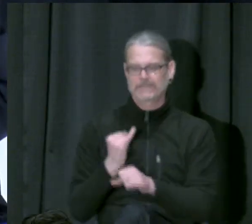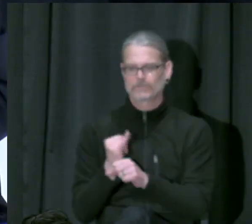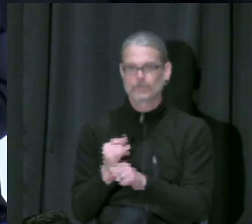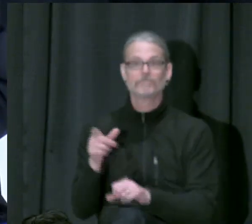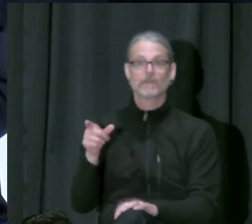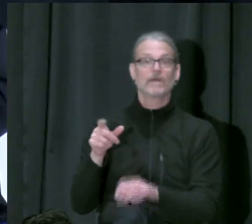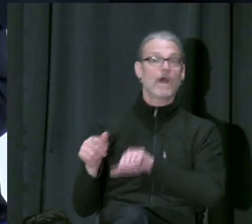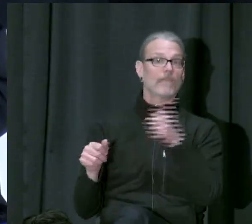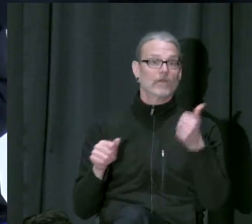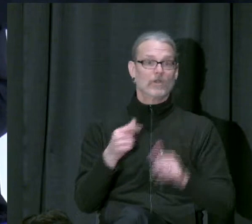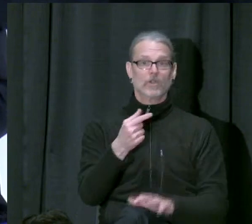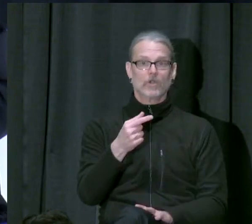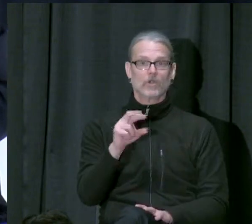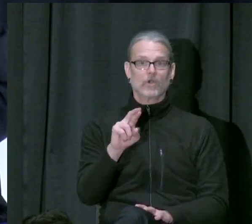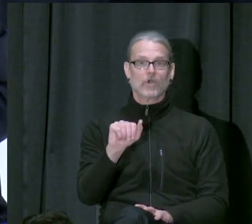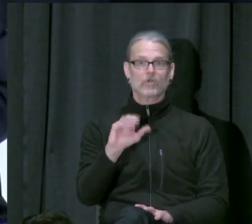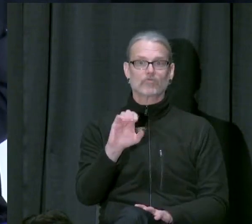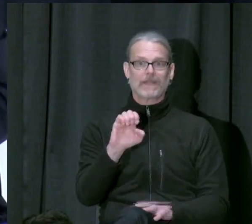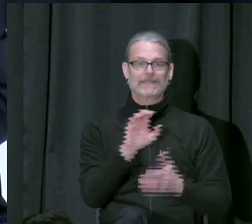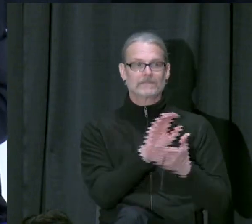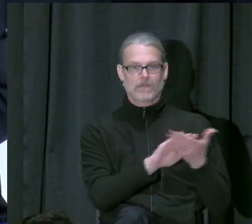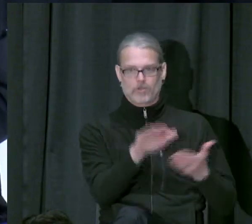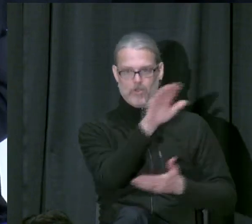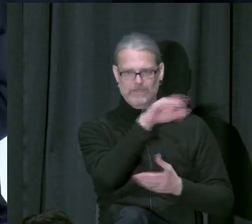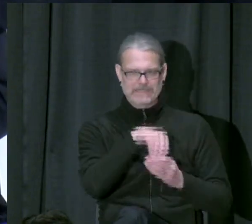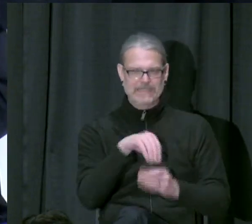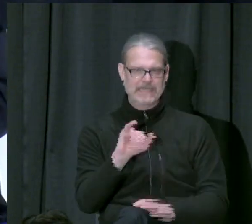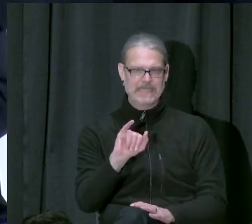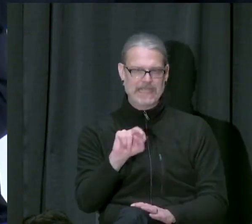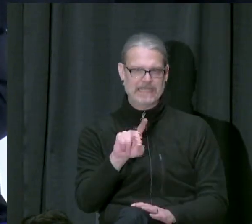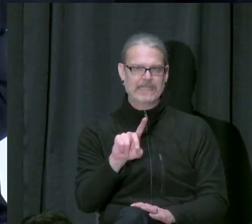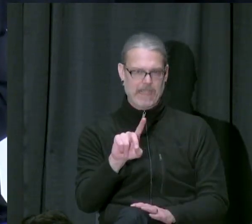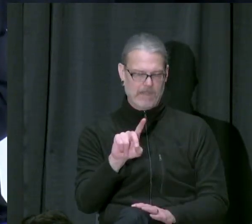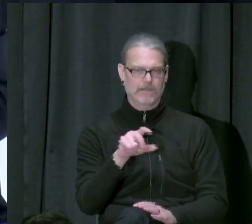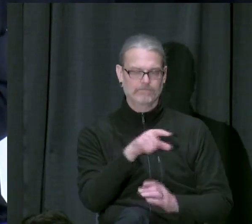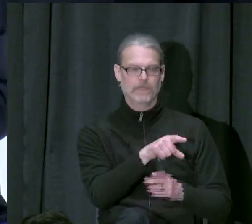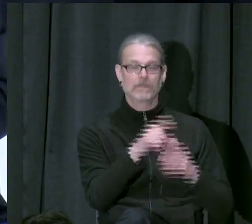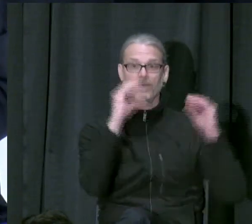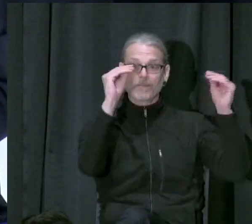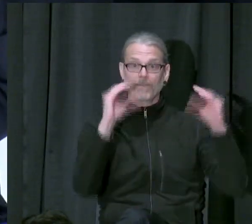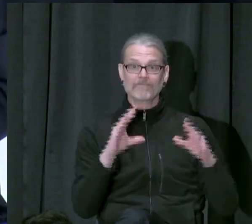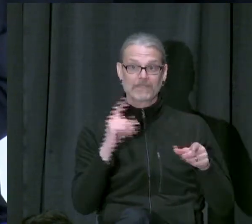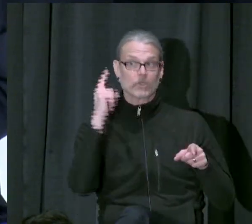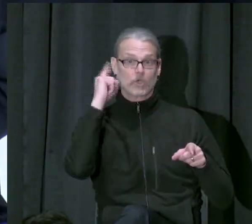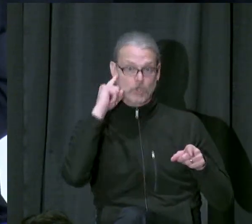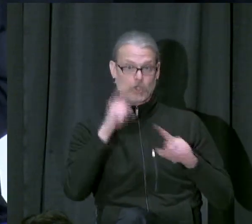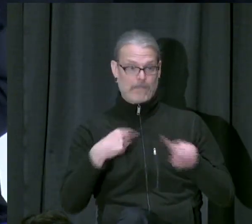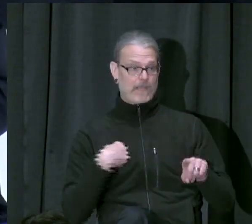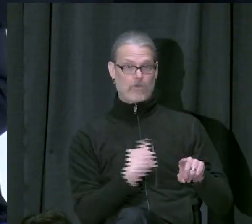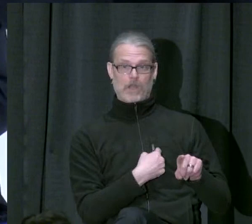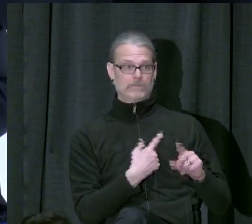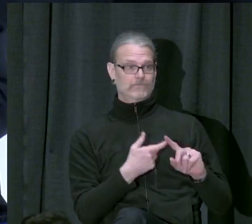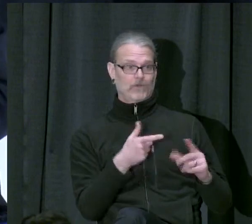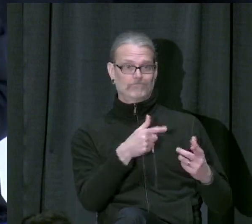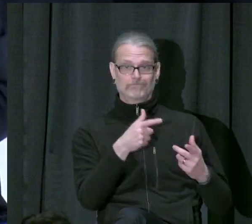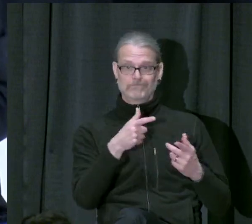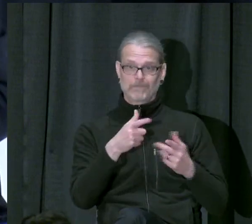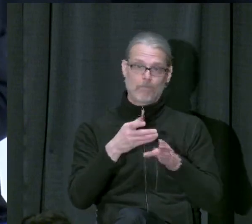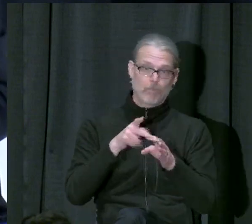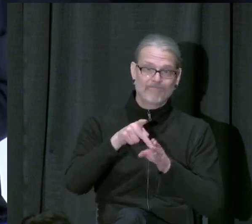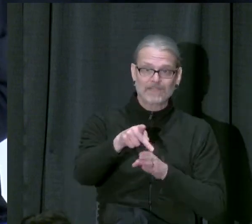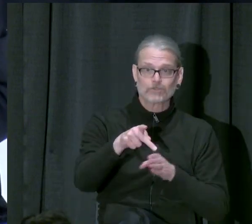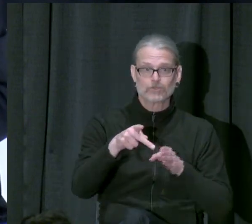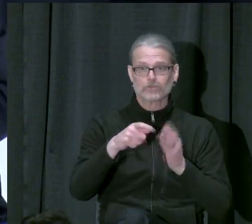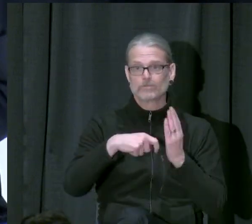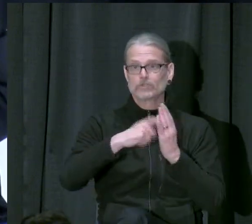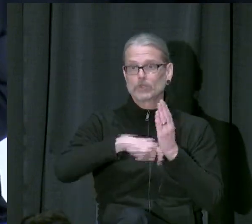Grace College in Indiana, and the professor there actually heard of us through just some professional journals where they saw some